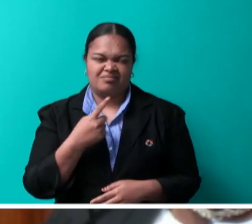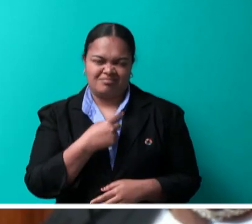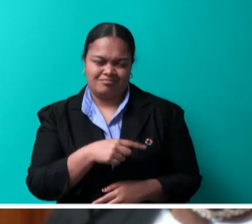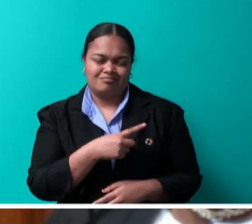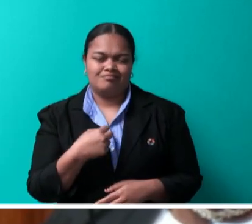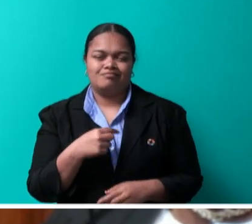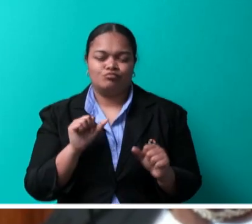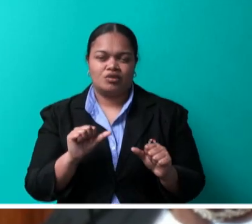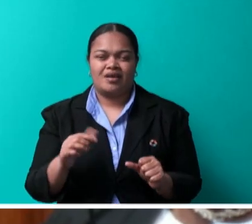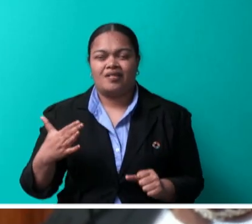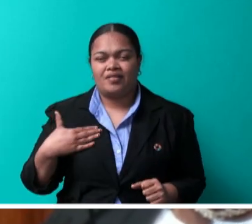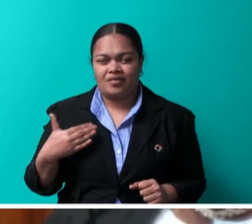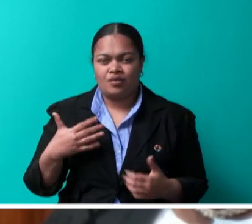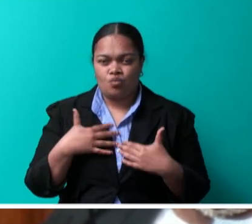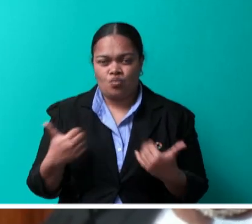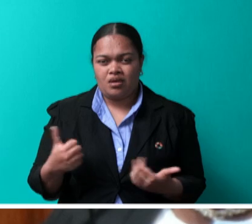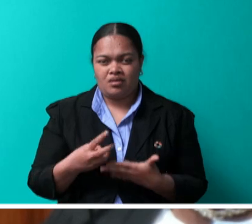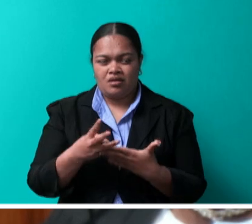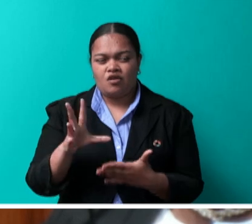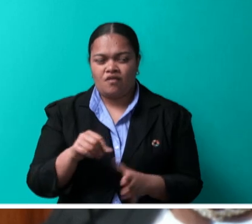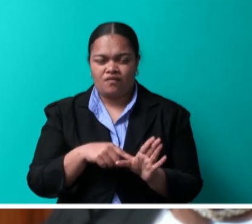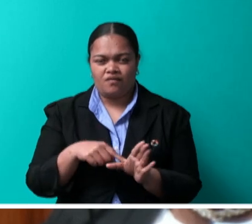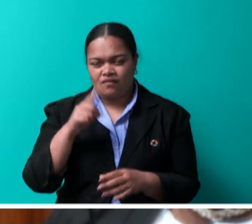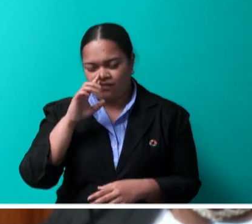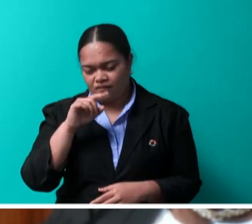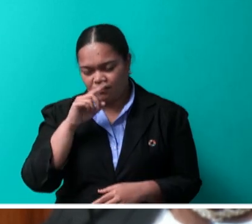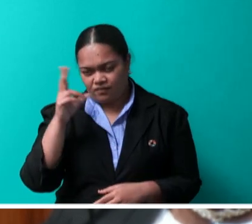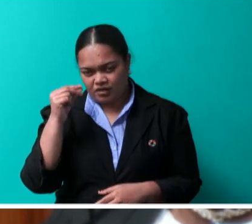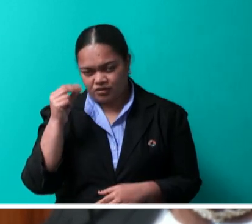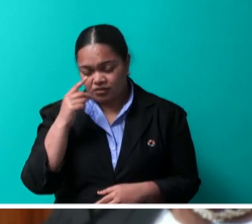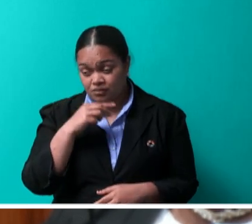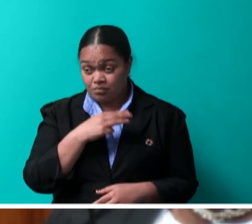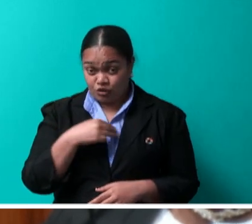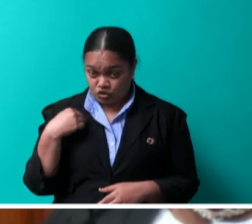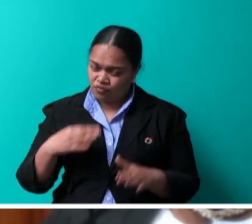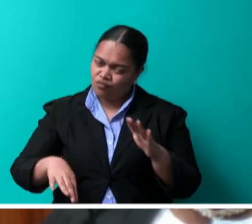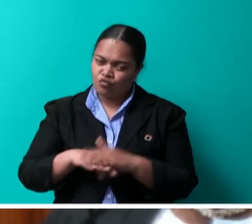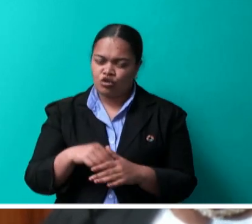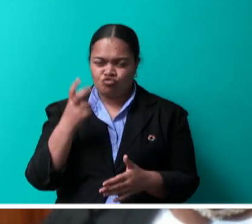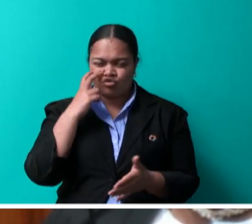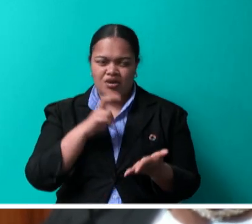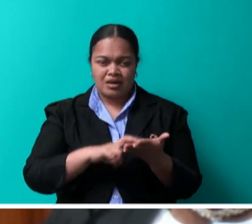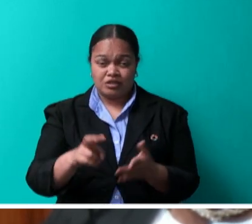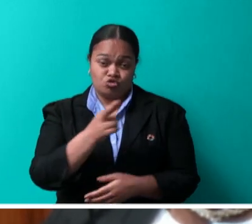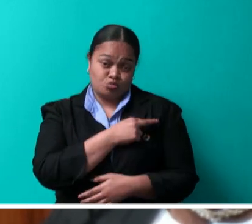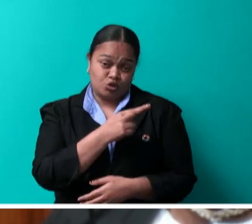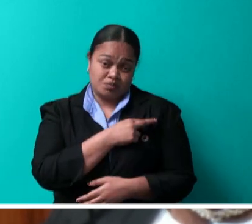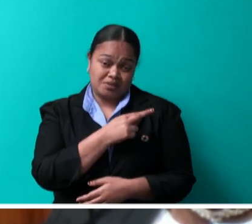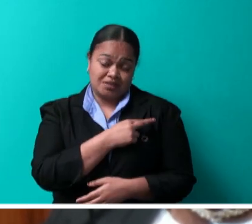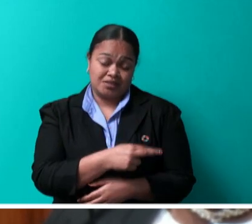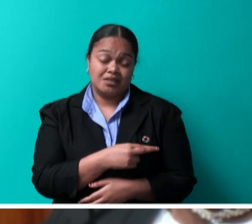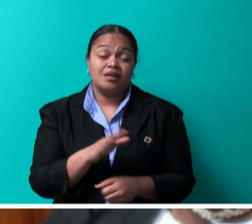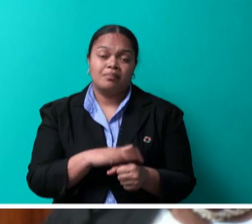the health and the well-being of every Fijian. The ministry fully recognizes its responsibility